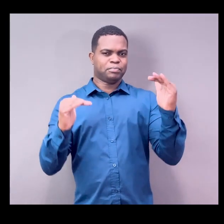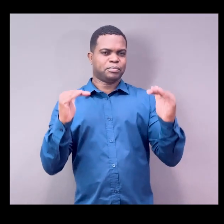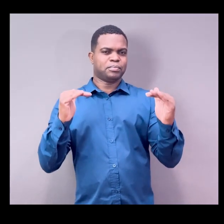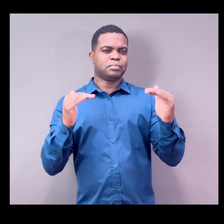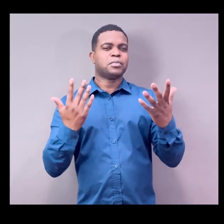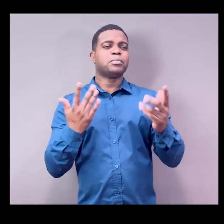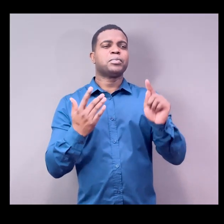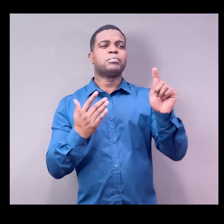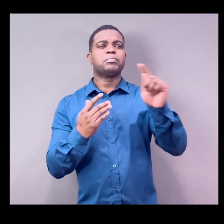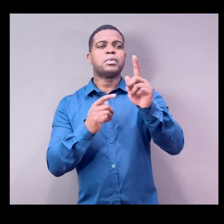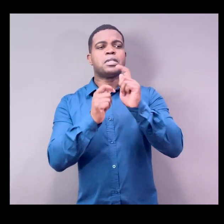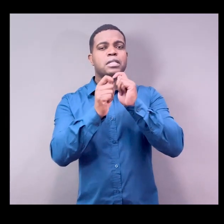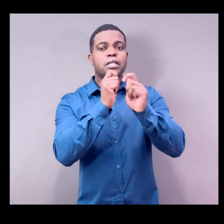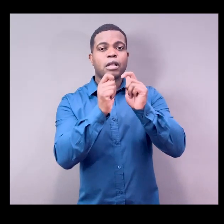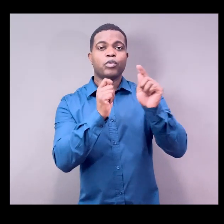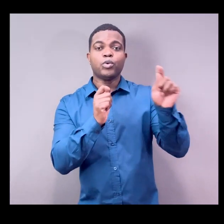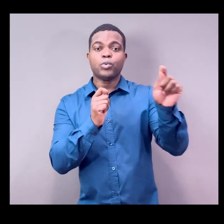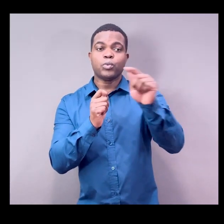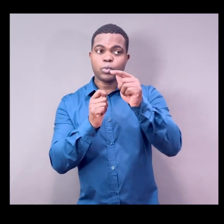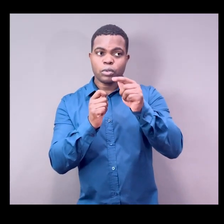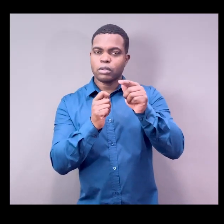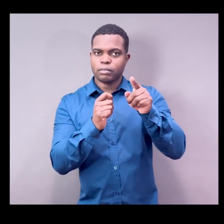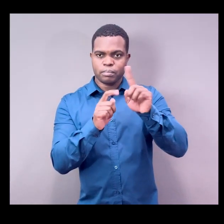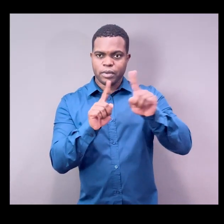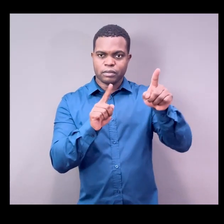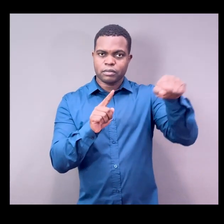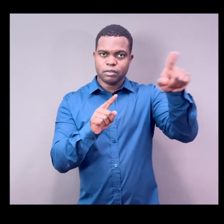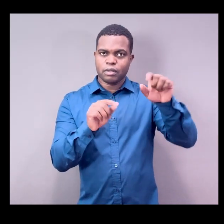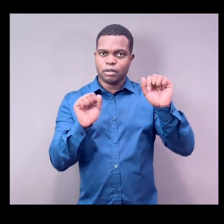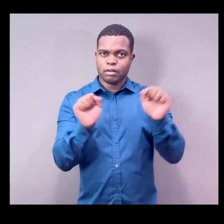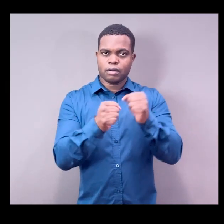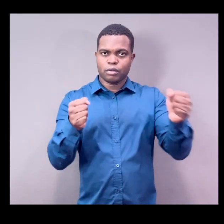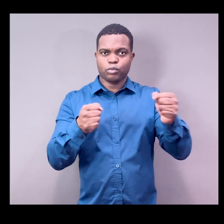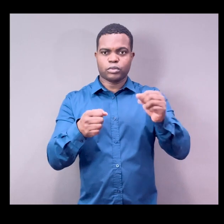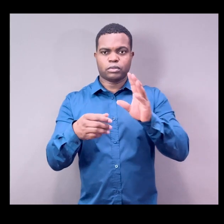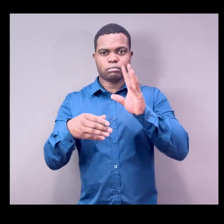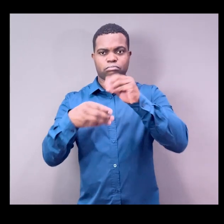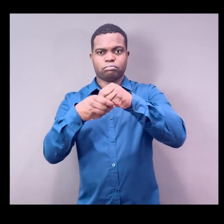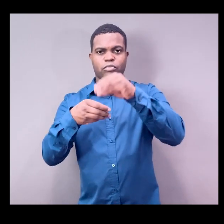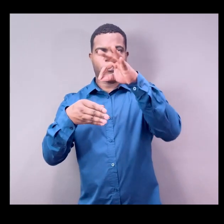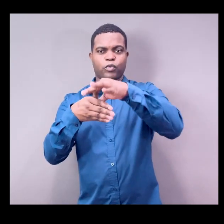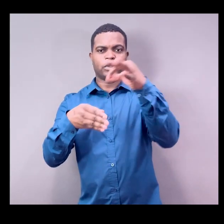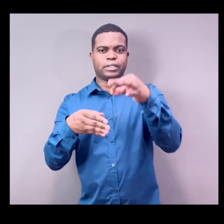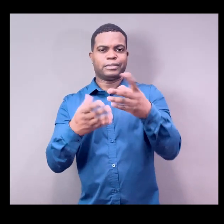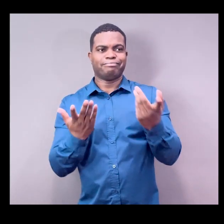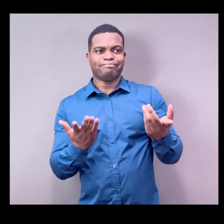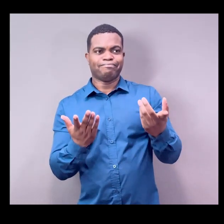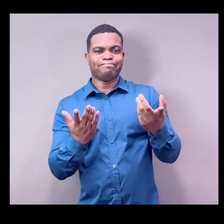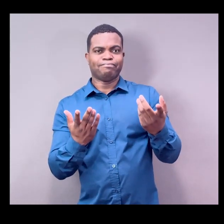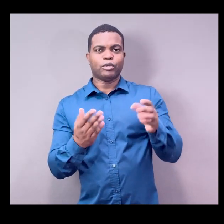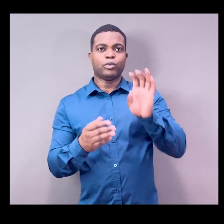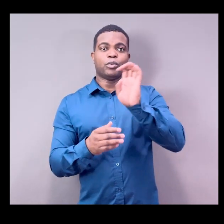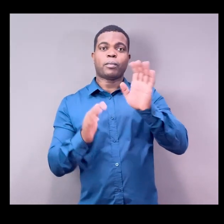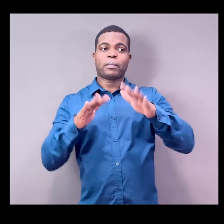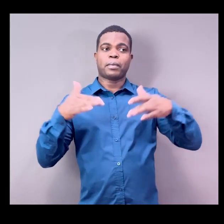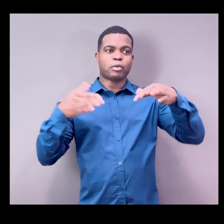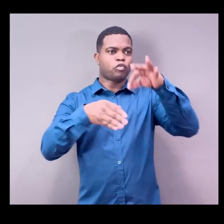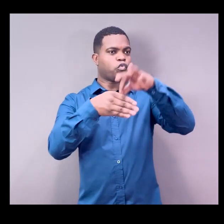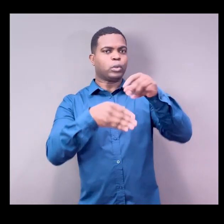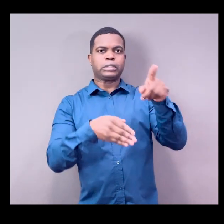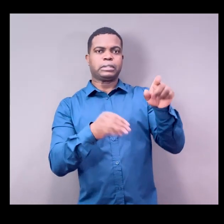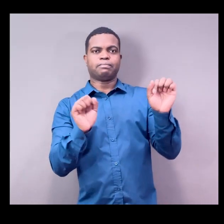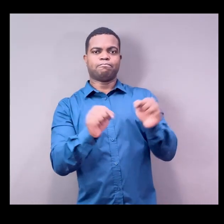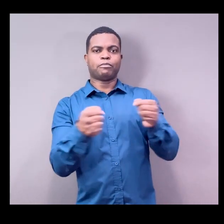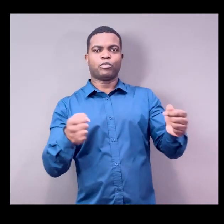are some people that we interviewed that cannot vote for they cannot